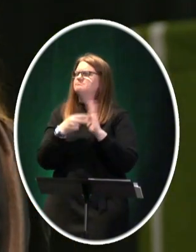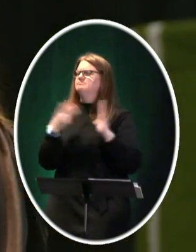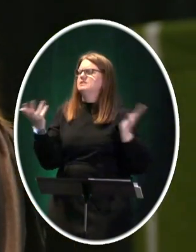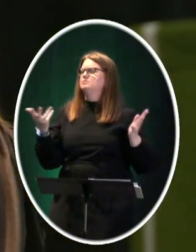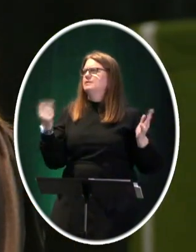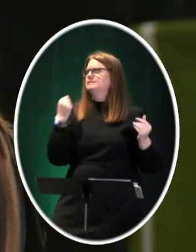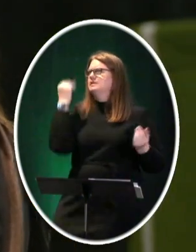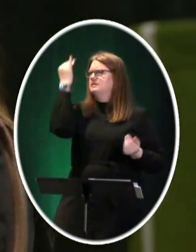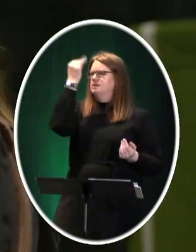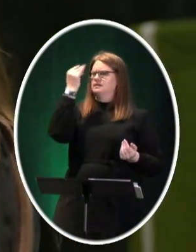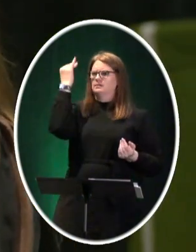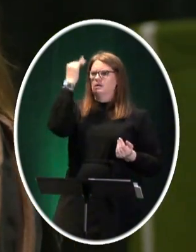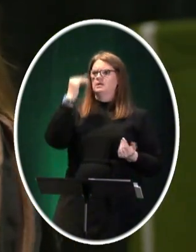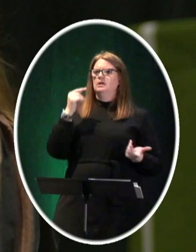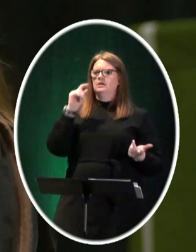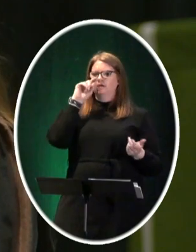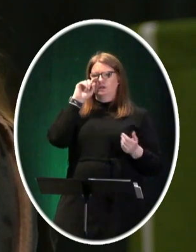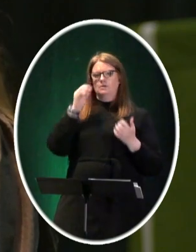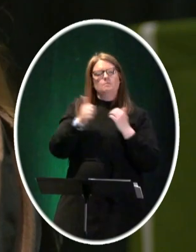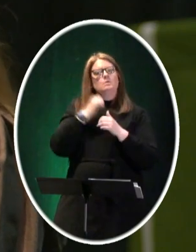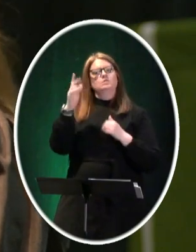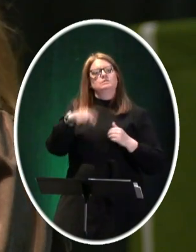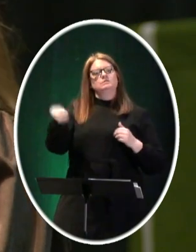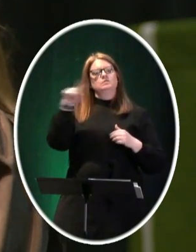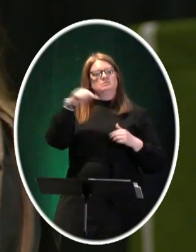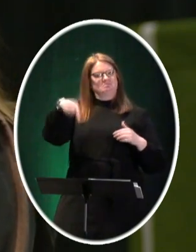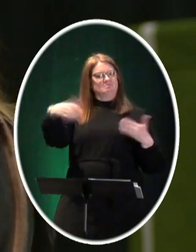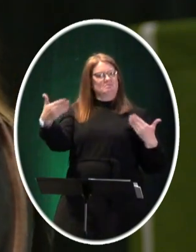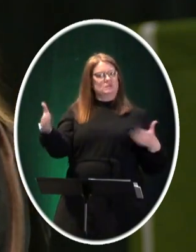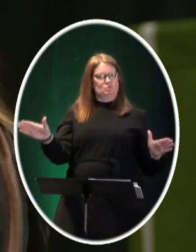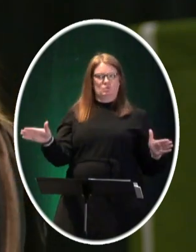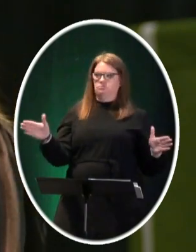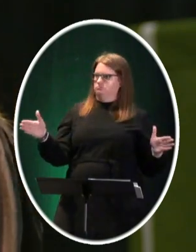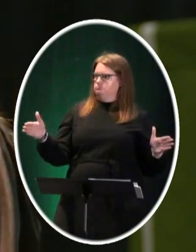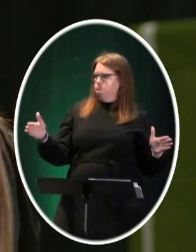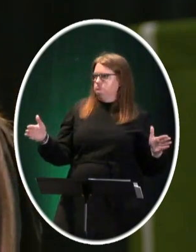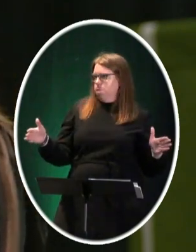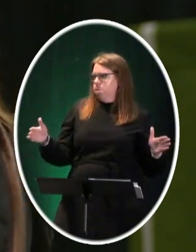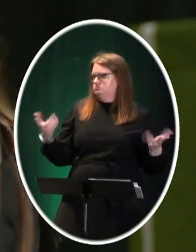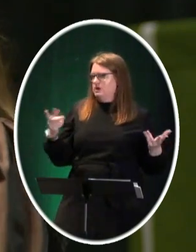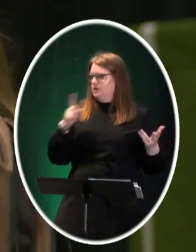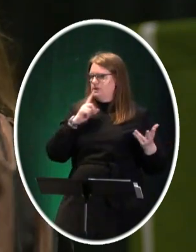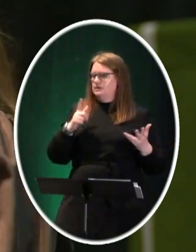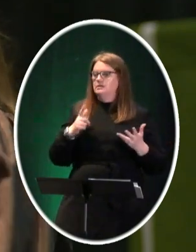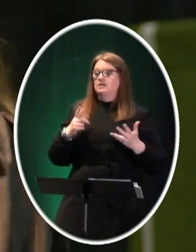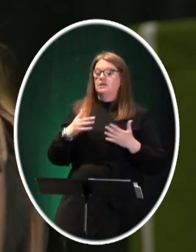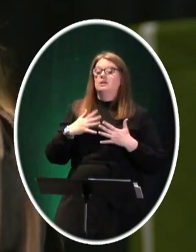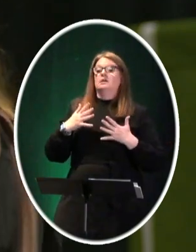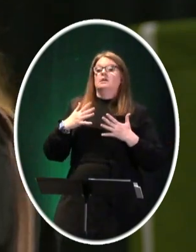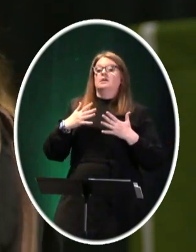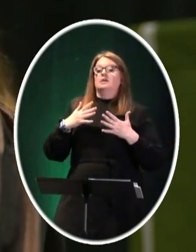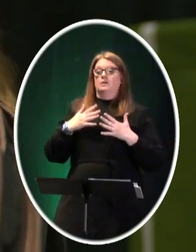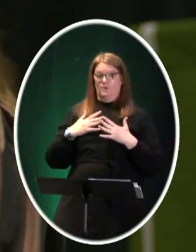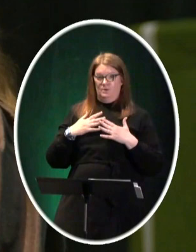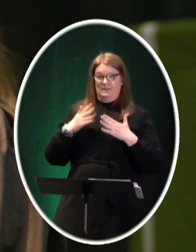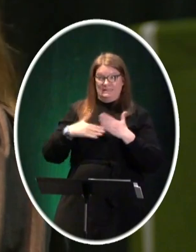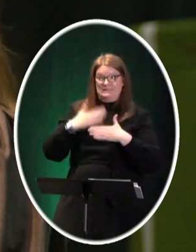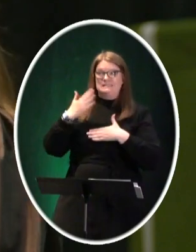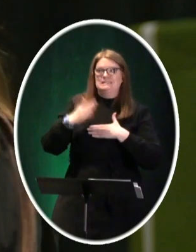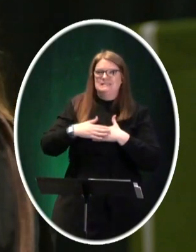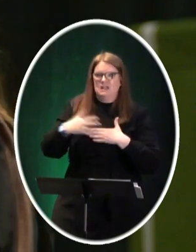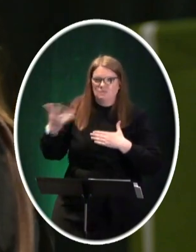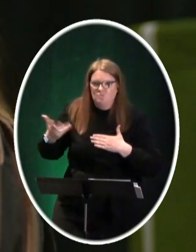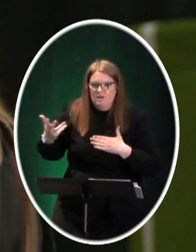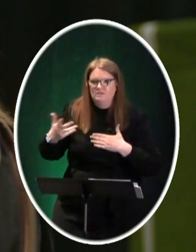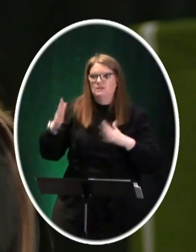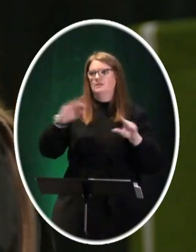Let's think about it. Most of you in this room today are taking a big step in life. This could be by moving